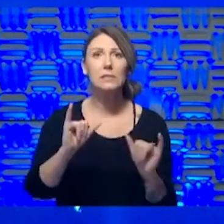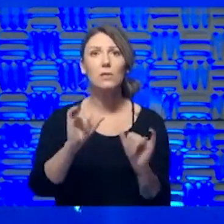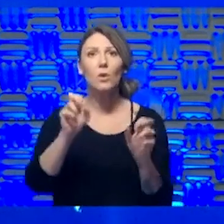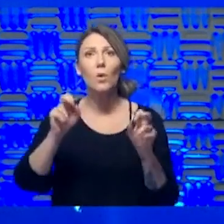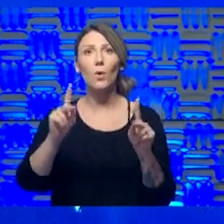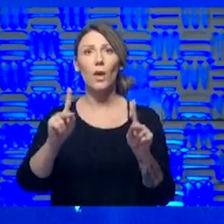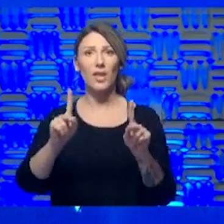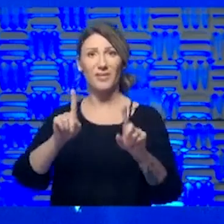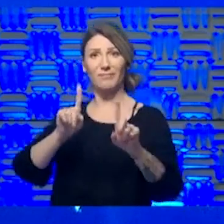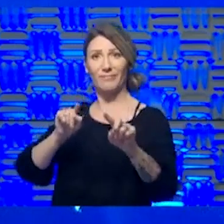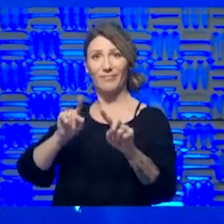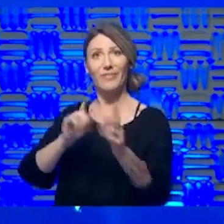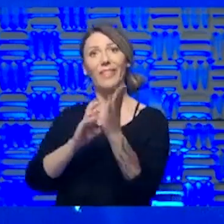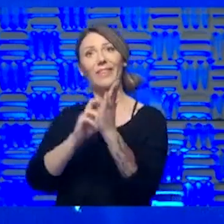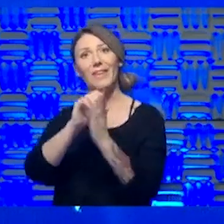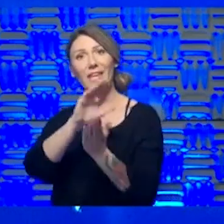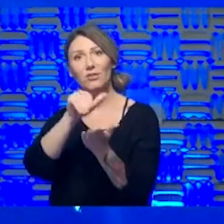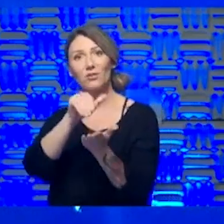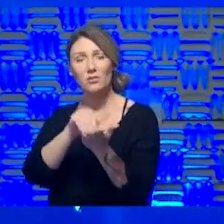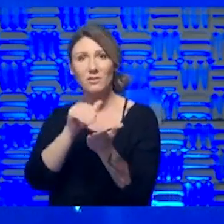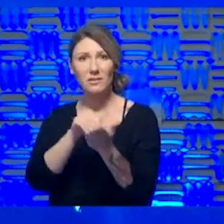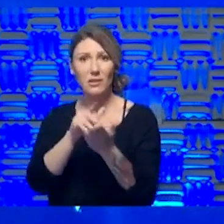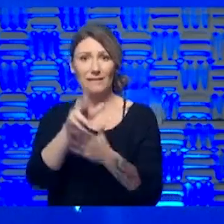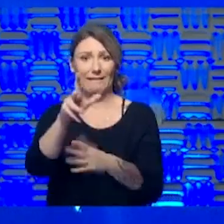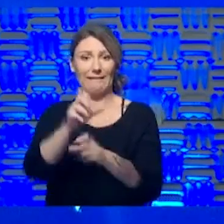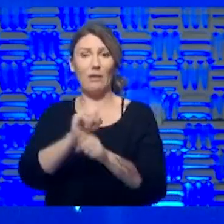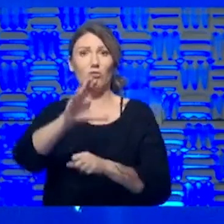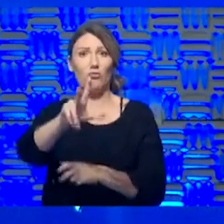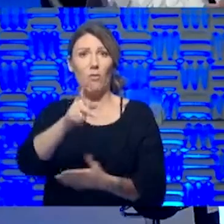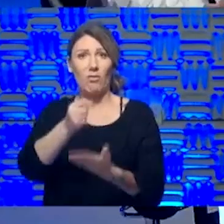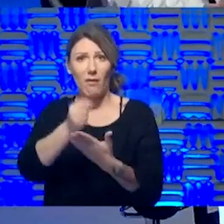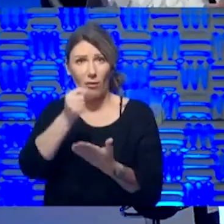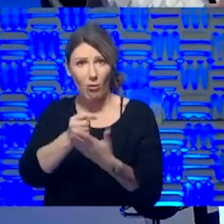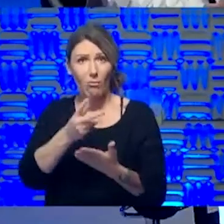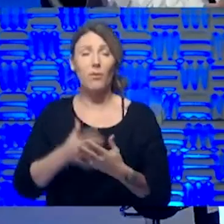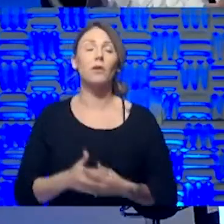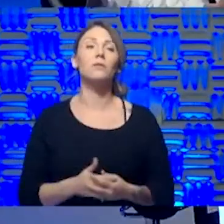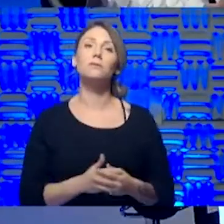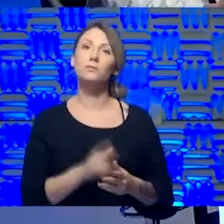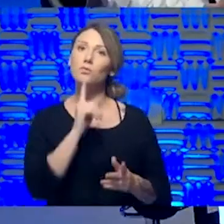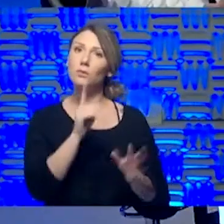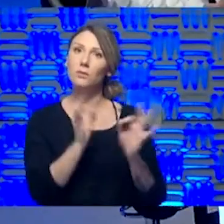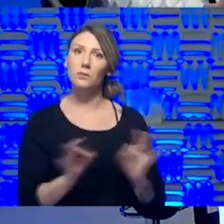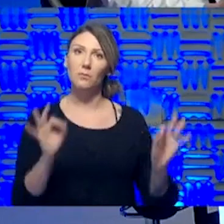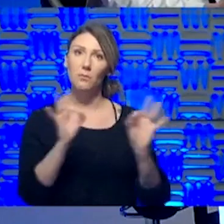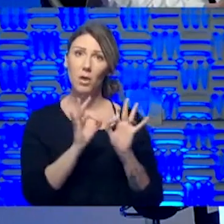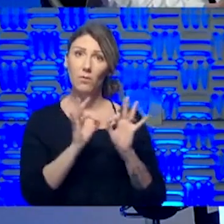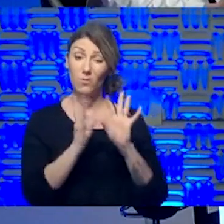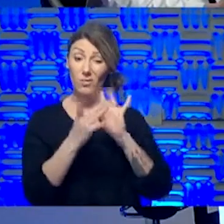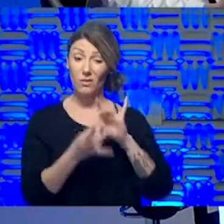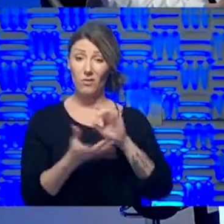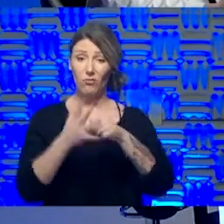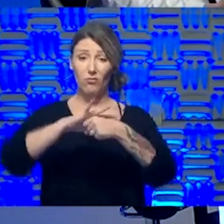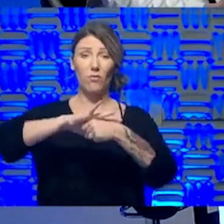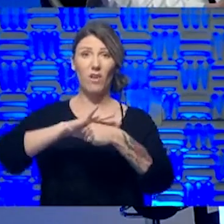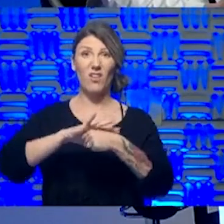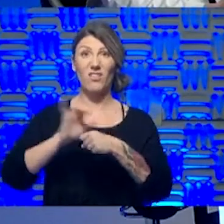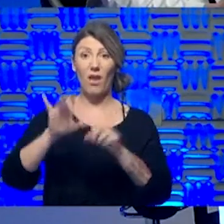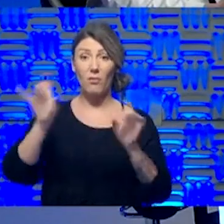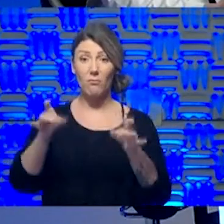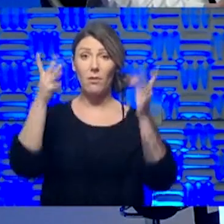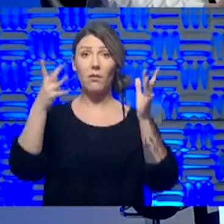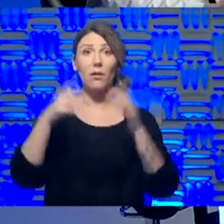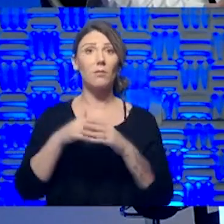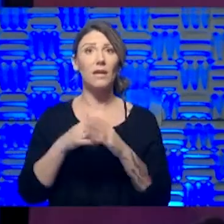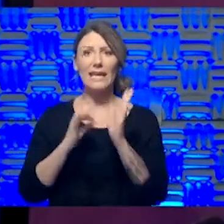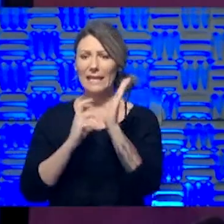okay to go to the cancer center and get care. Don't interrupt therapy. I think that's really important. I mean, even with the coronavirus pandemic, cancer